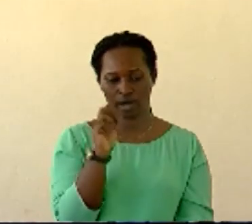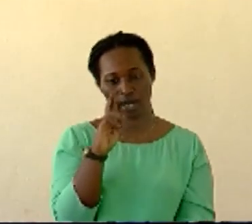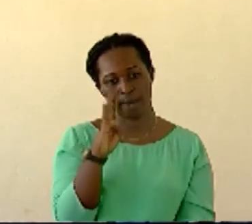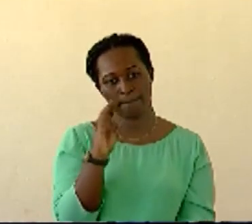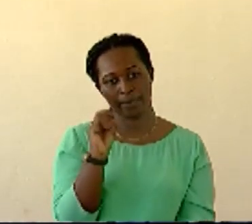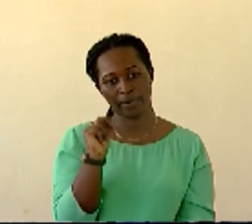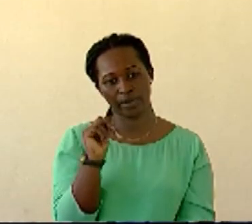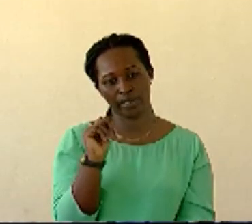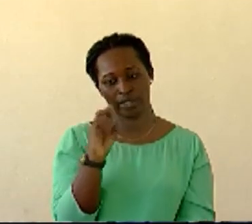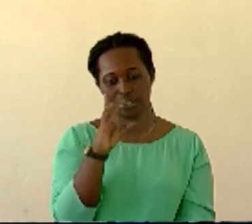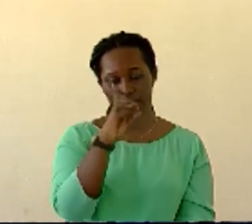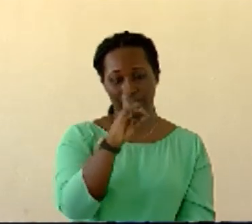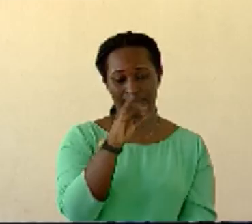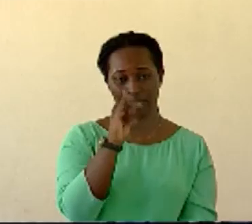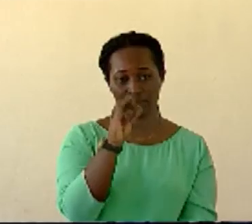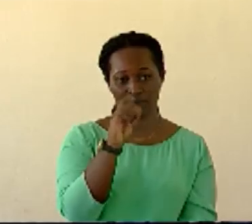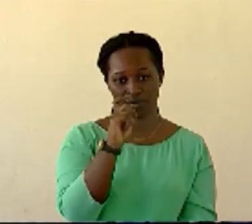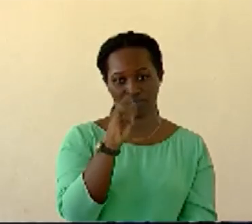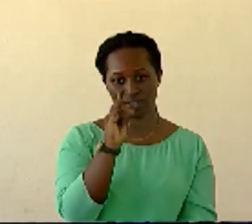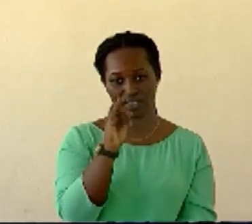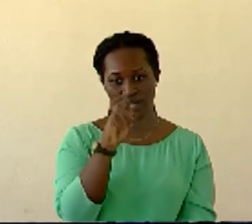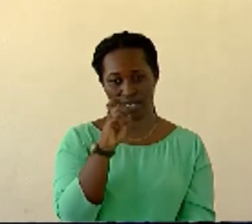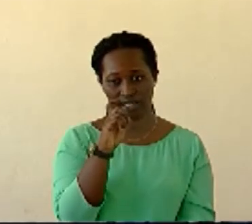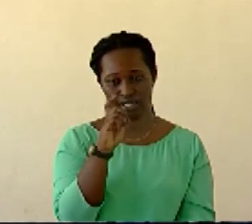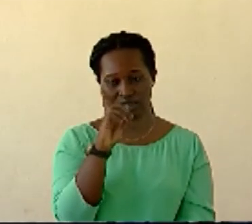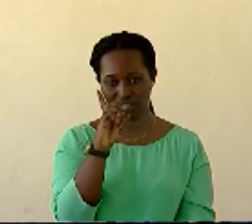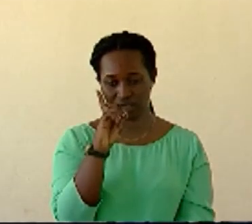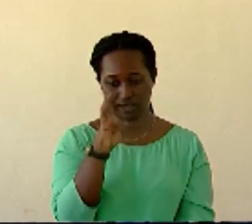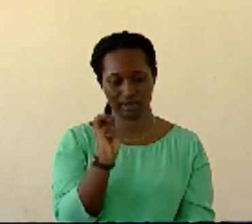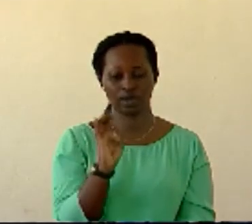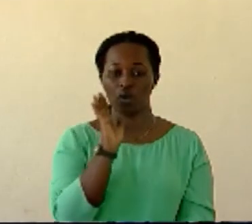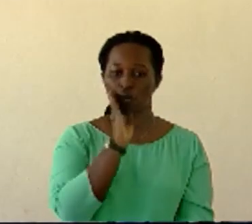dioxide, water, sunlight, and chlorophyll.